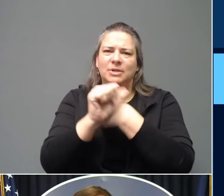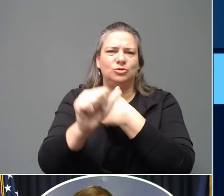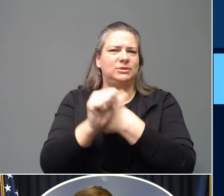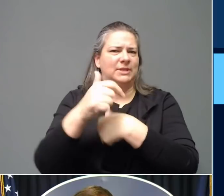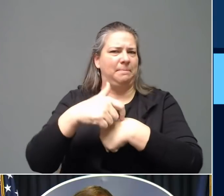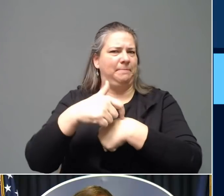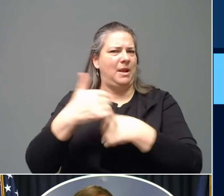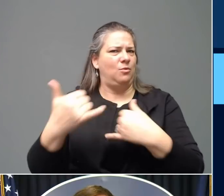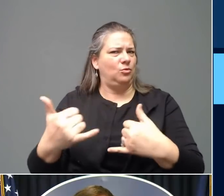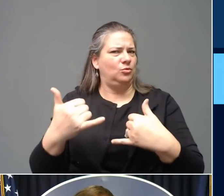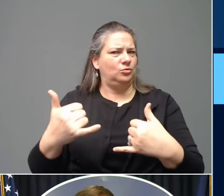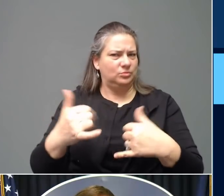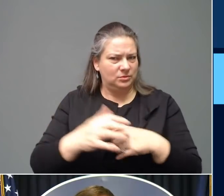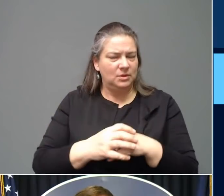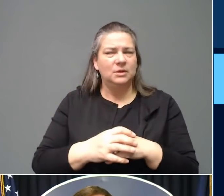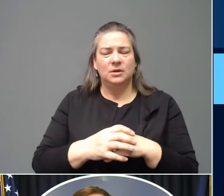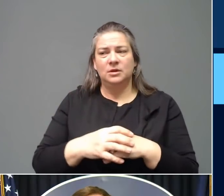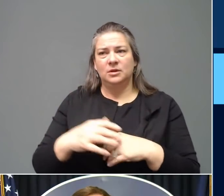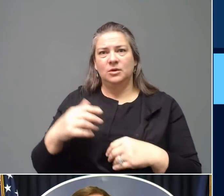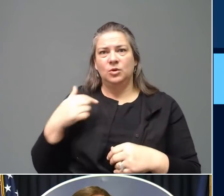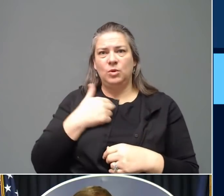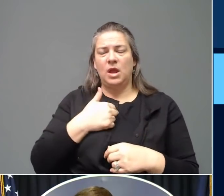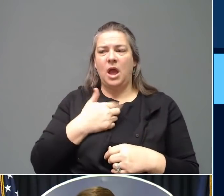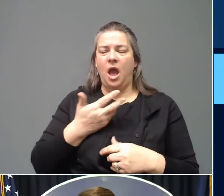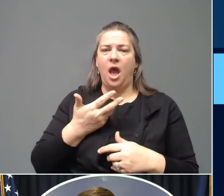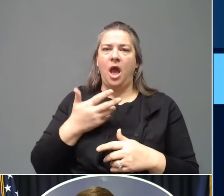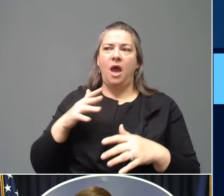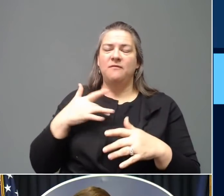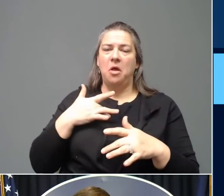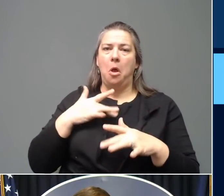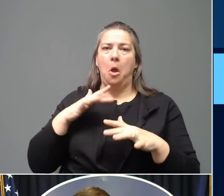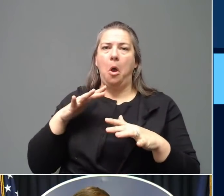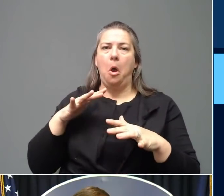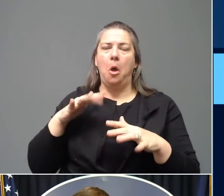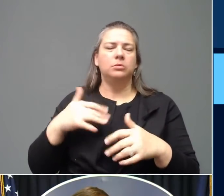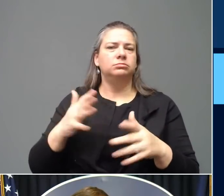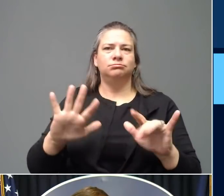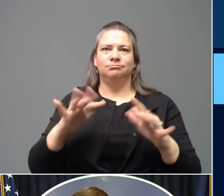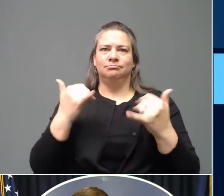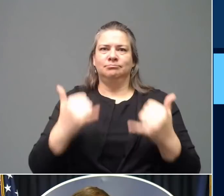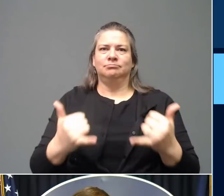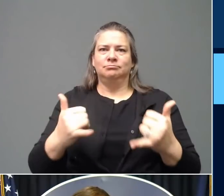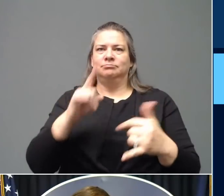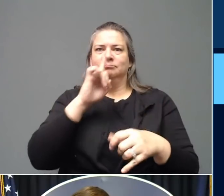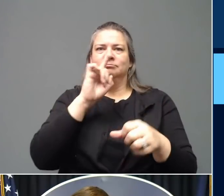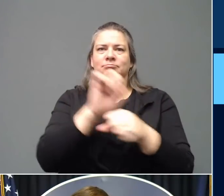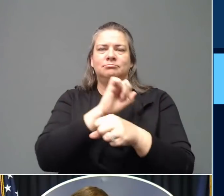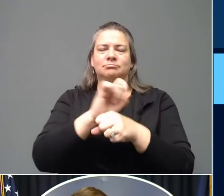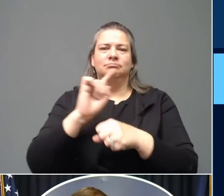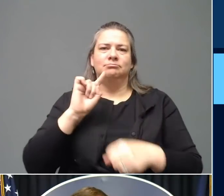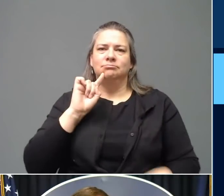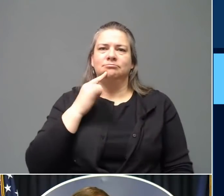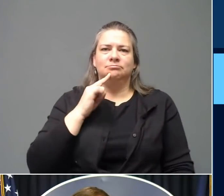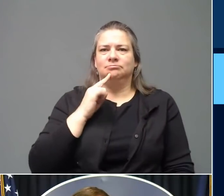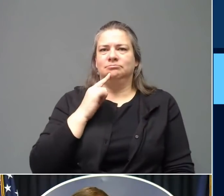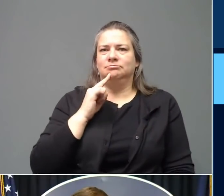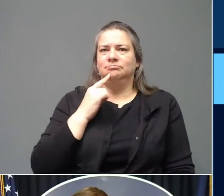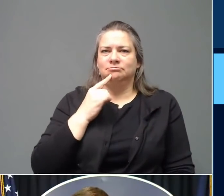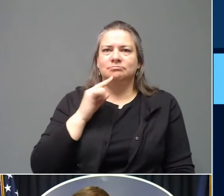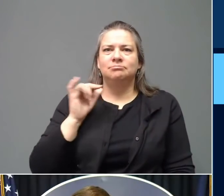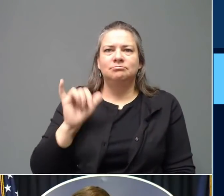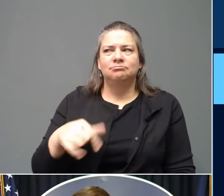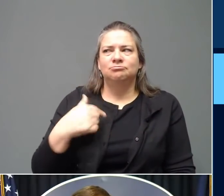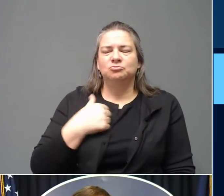our ability to fight this virus. This is the time when in that period that we are in, that we could lose